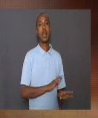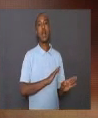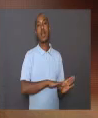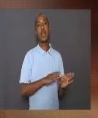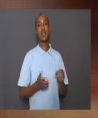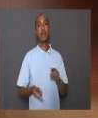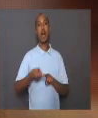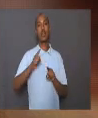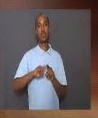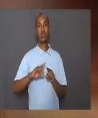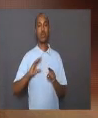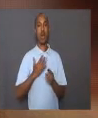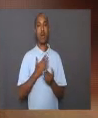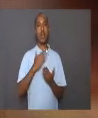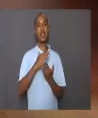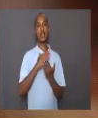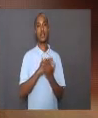Let's get back to our lesson.